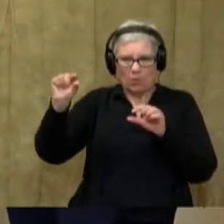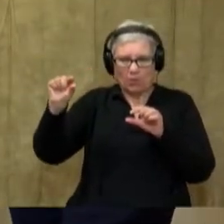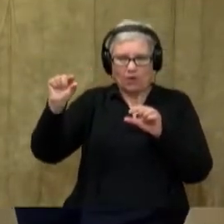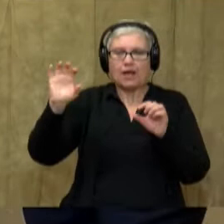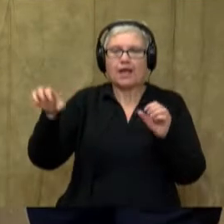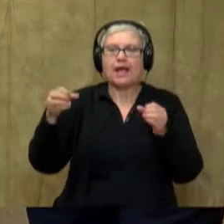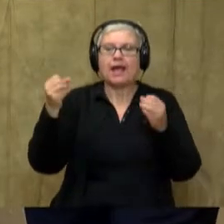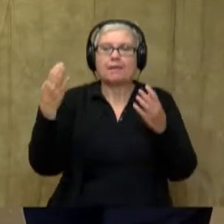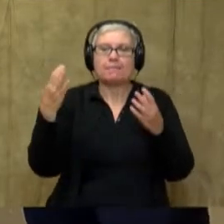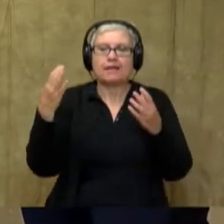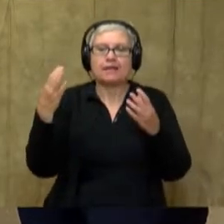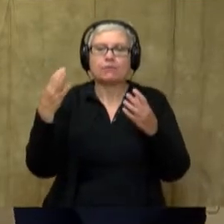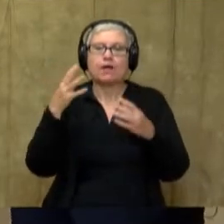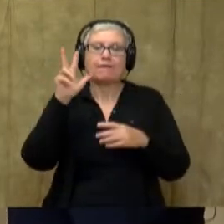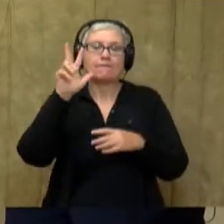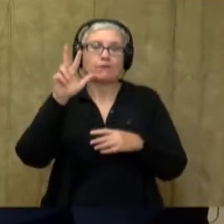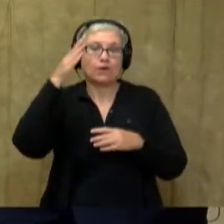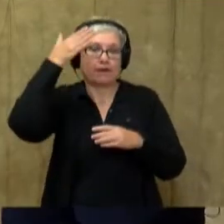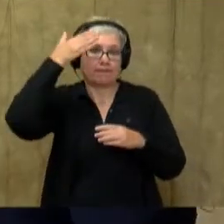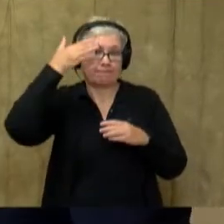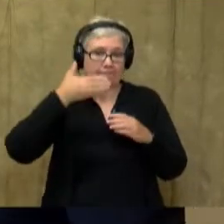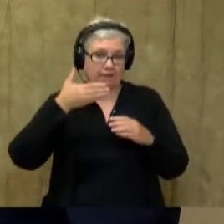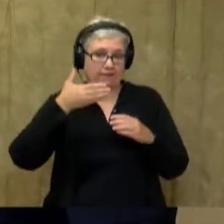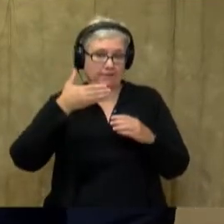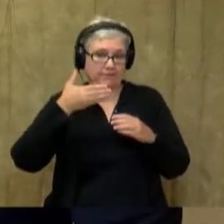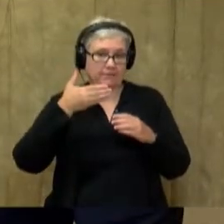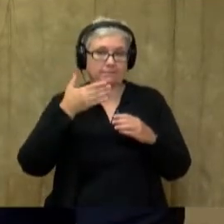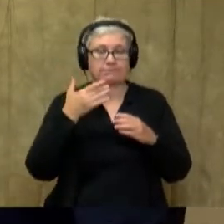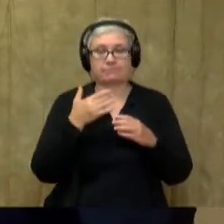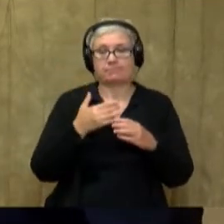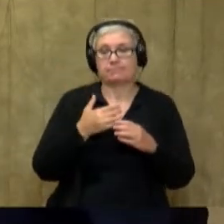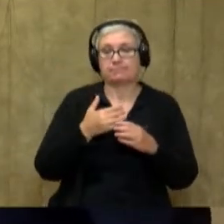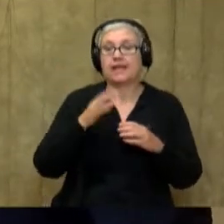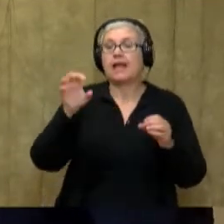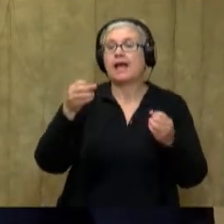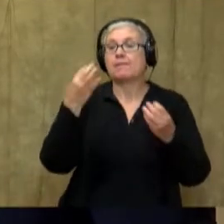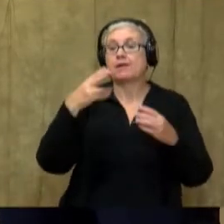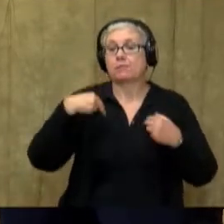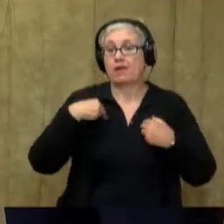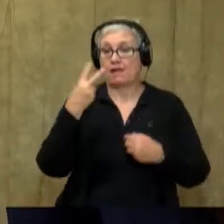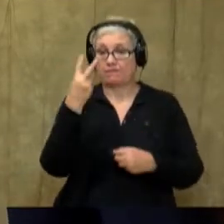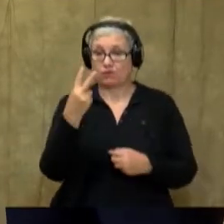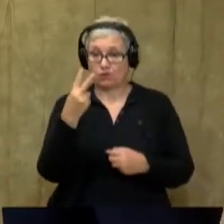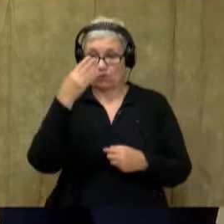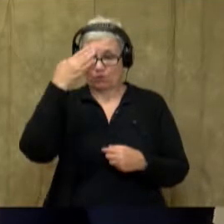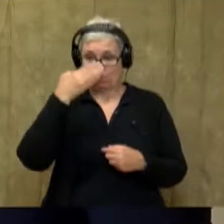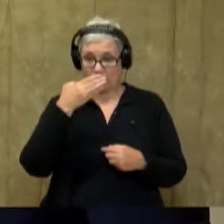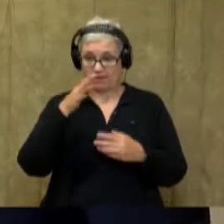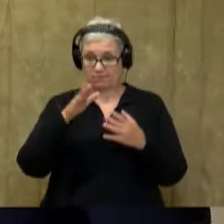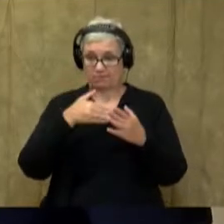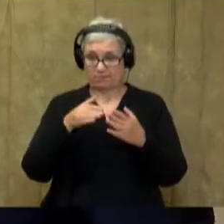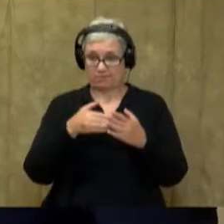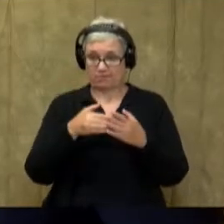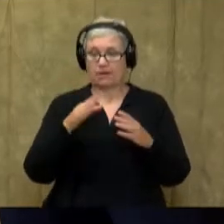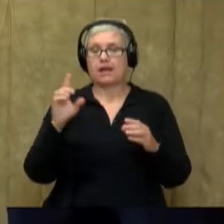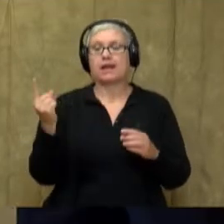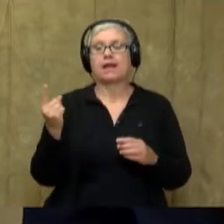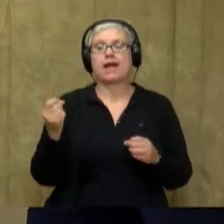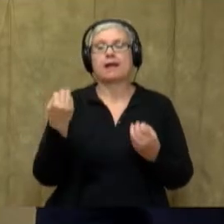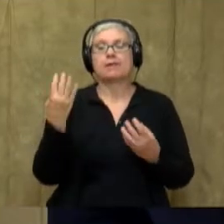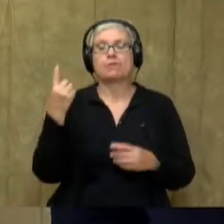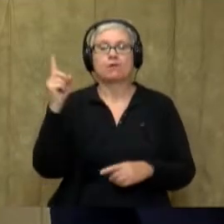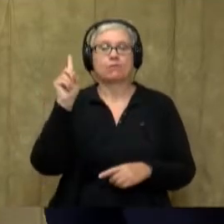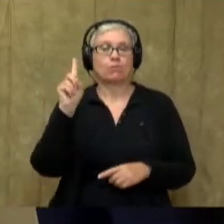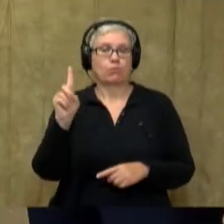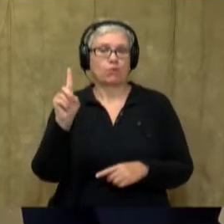have 3 faces painted, how many are going to have just 2 faces painted, how many will have only 1 face painted, and then